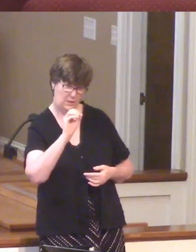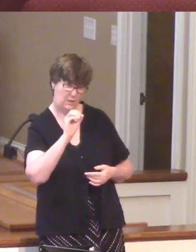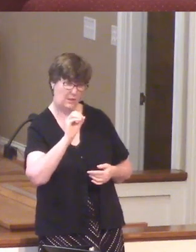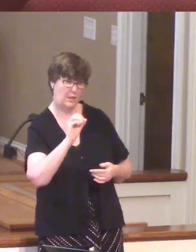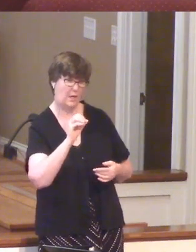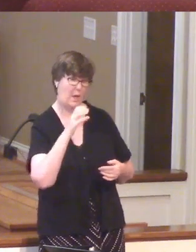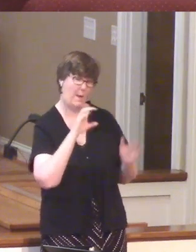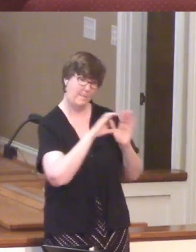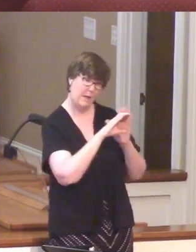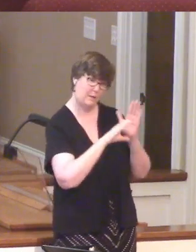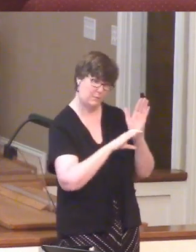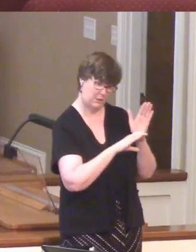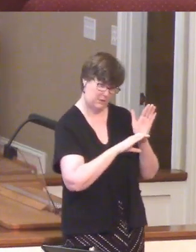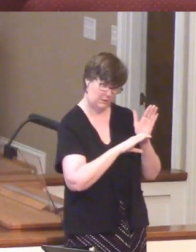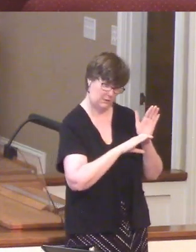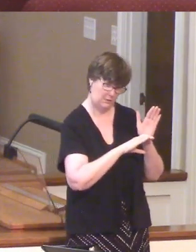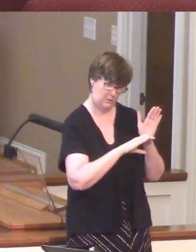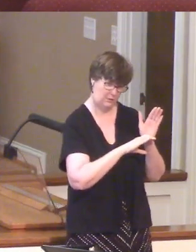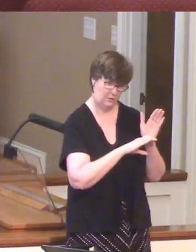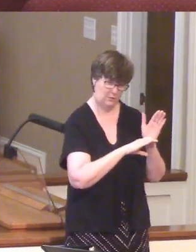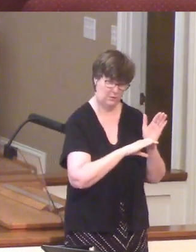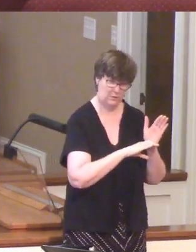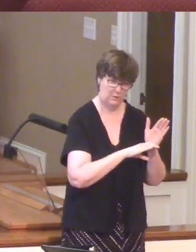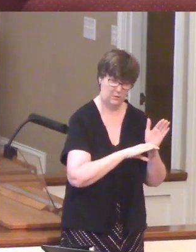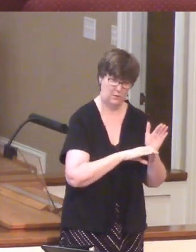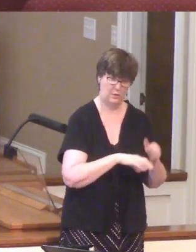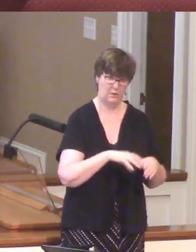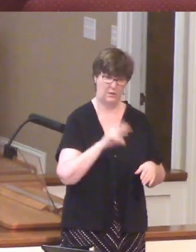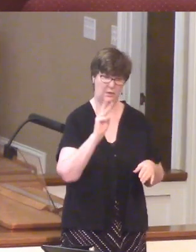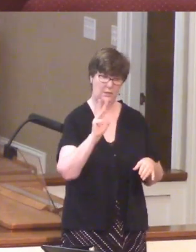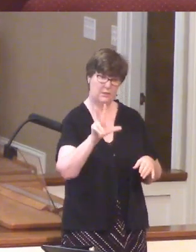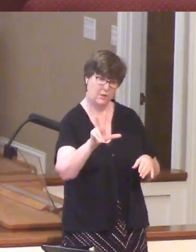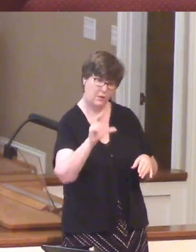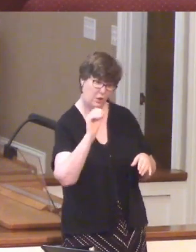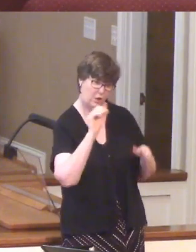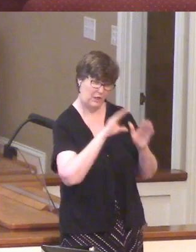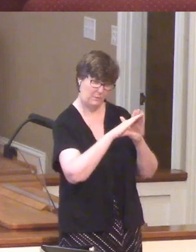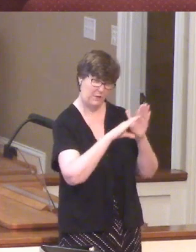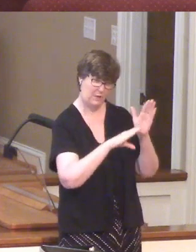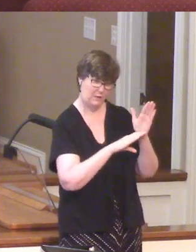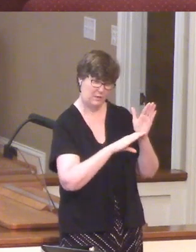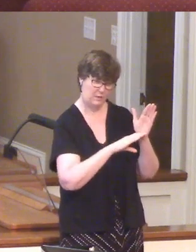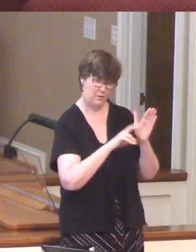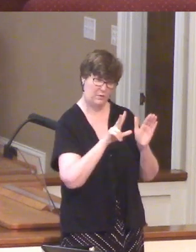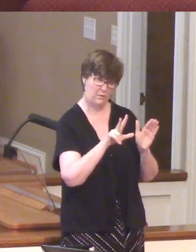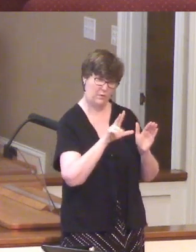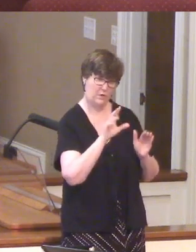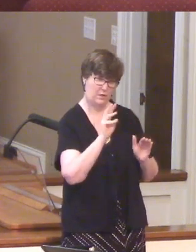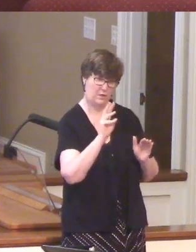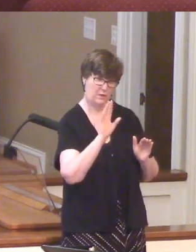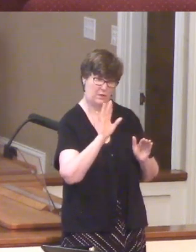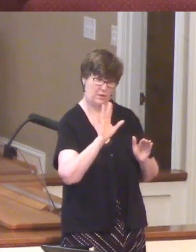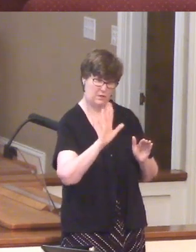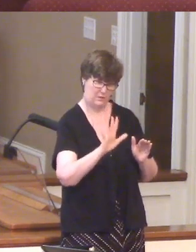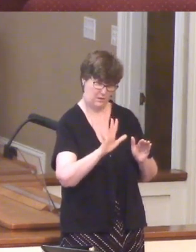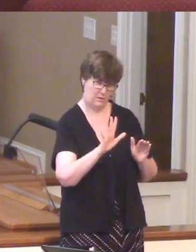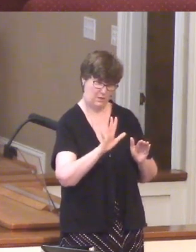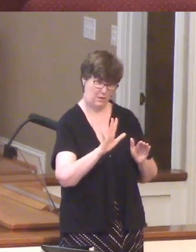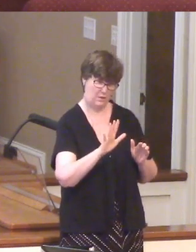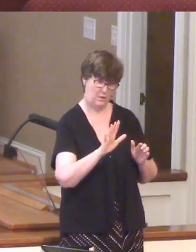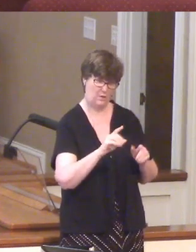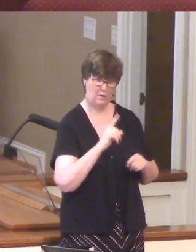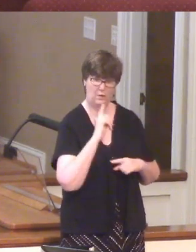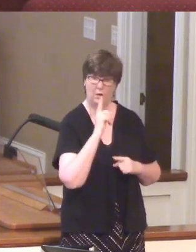Genesis through Deuteronomy. Of the 613 commandments, 365 are prohibitions